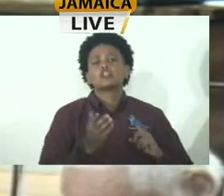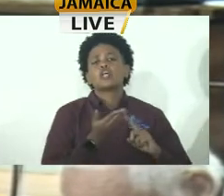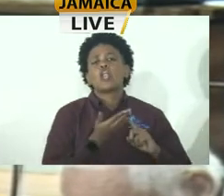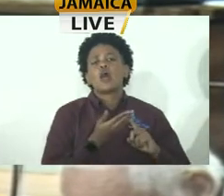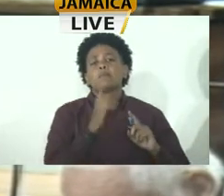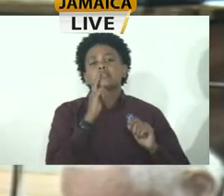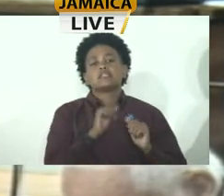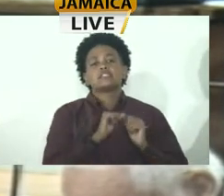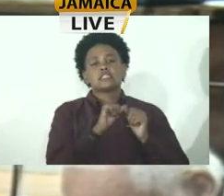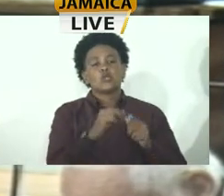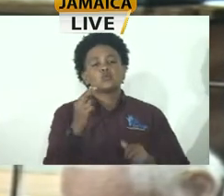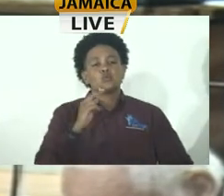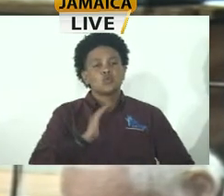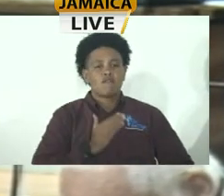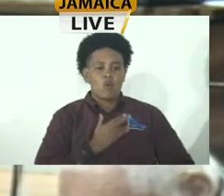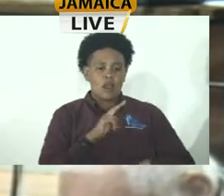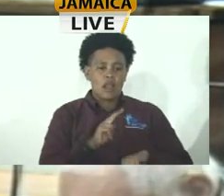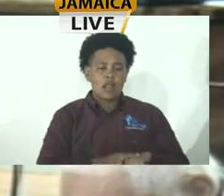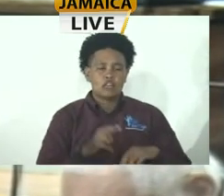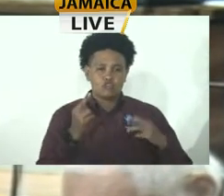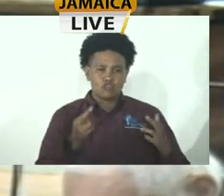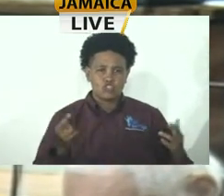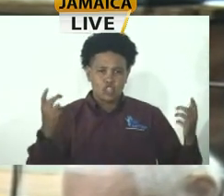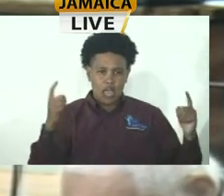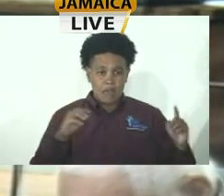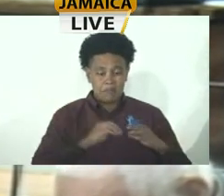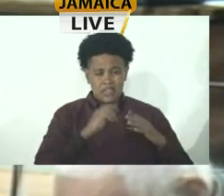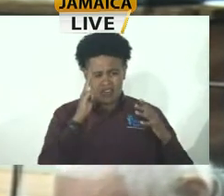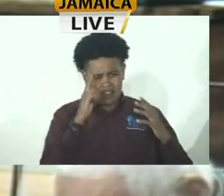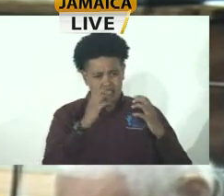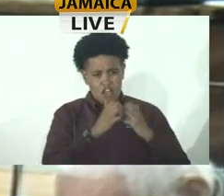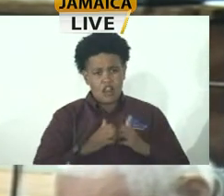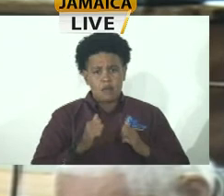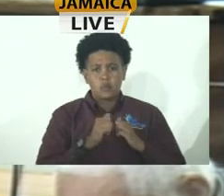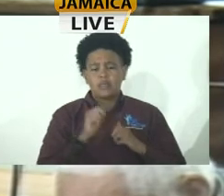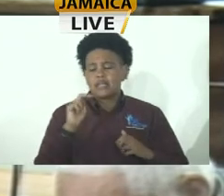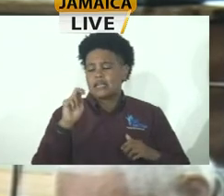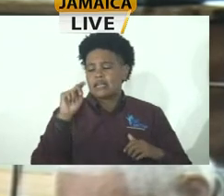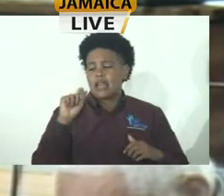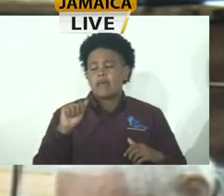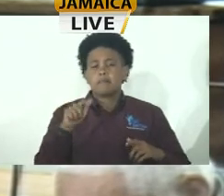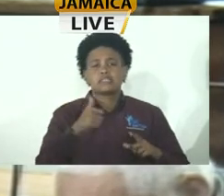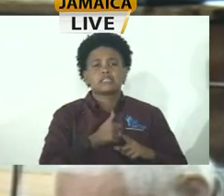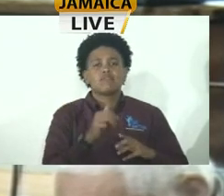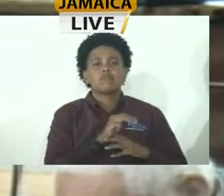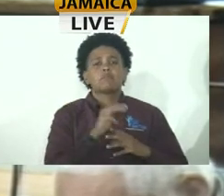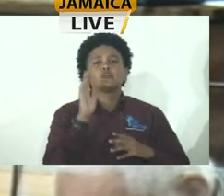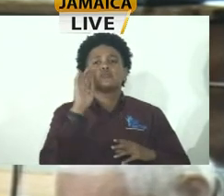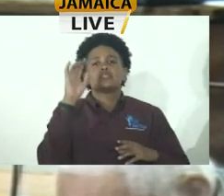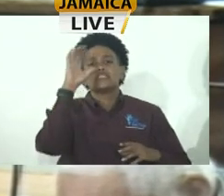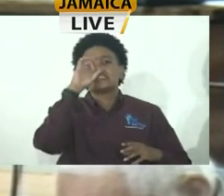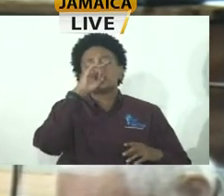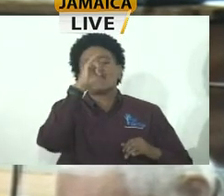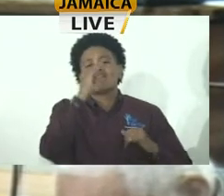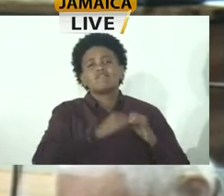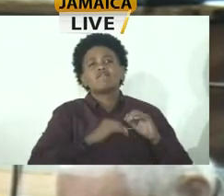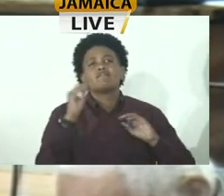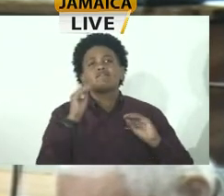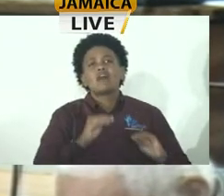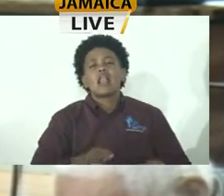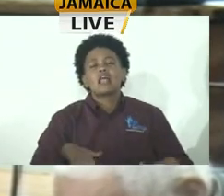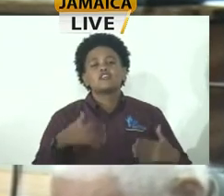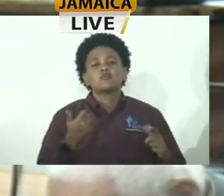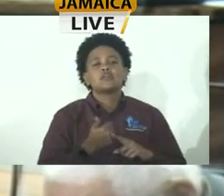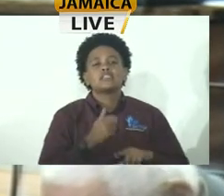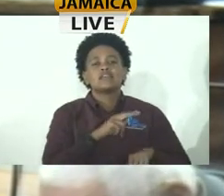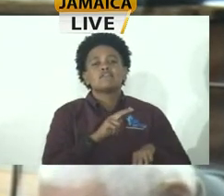of our natural resources in collaboration with never nipper the ministry will seek to finalize the